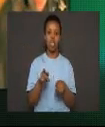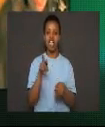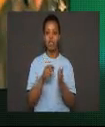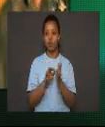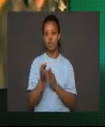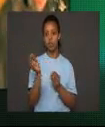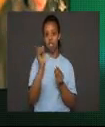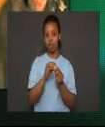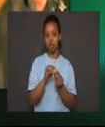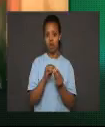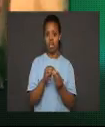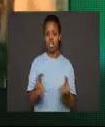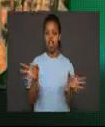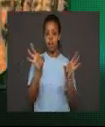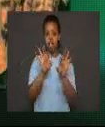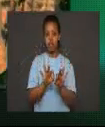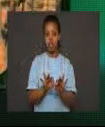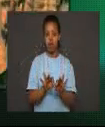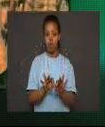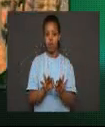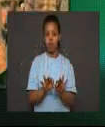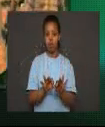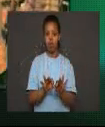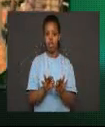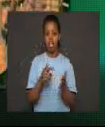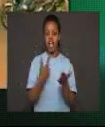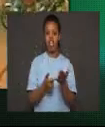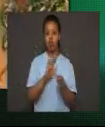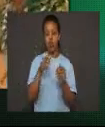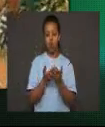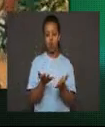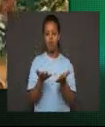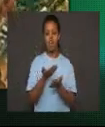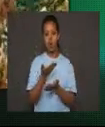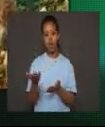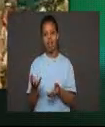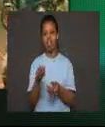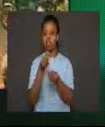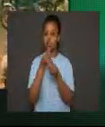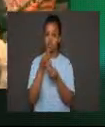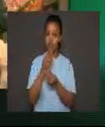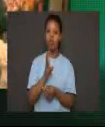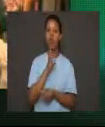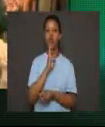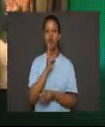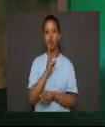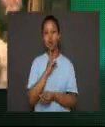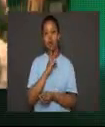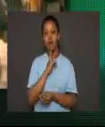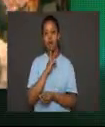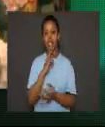This growth will require an increase in output to meet the needs for